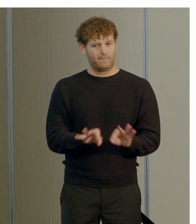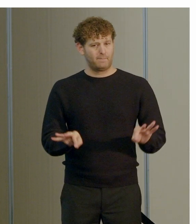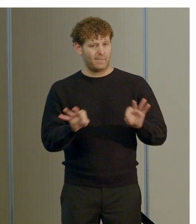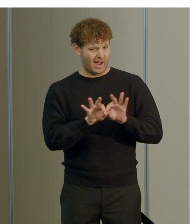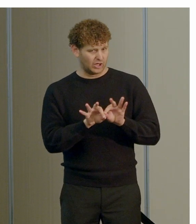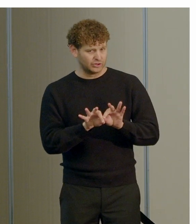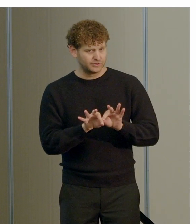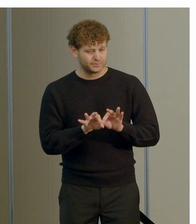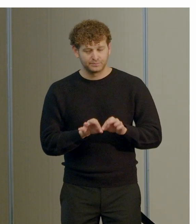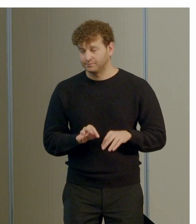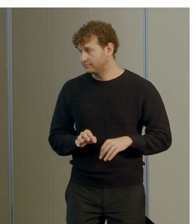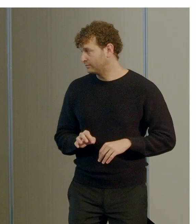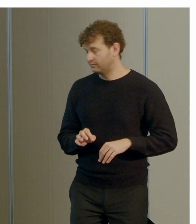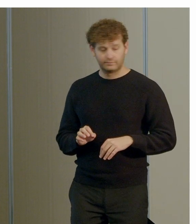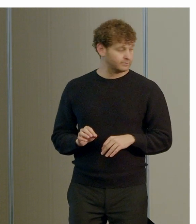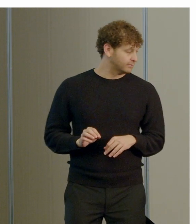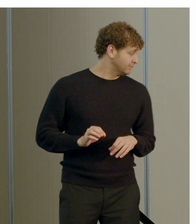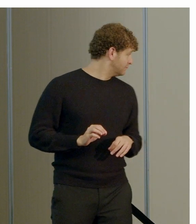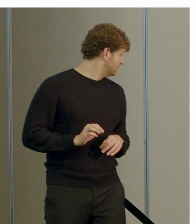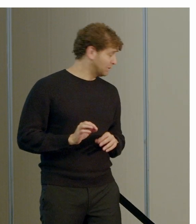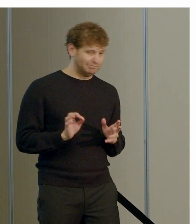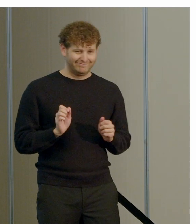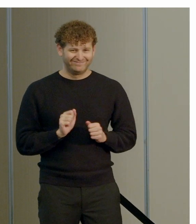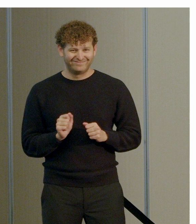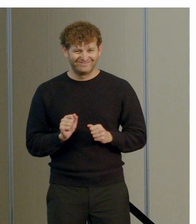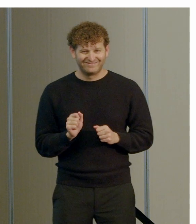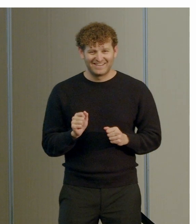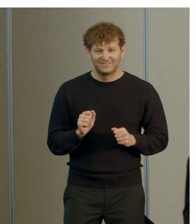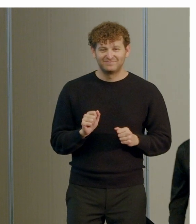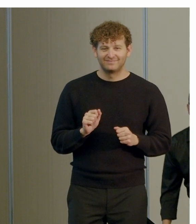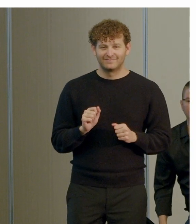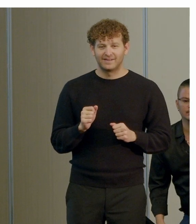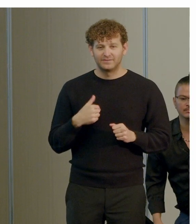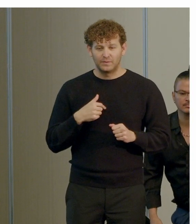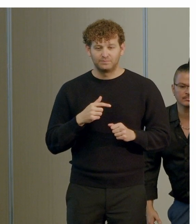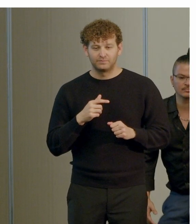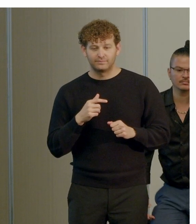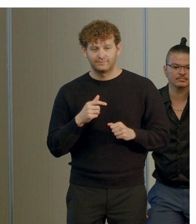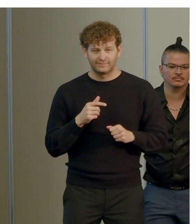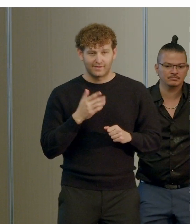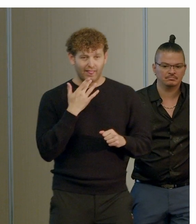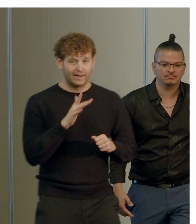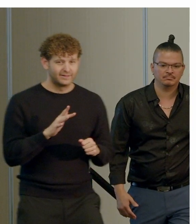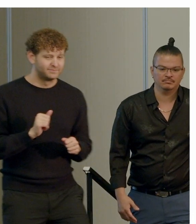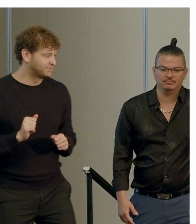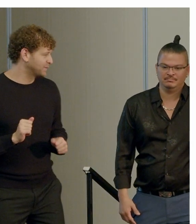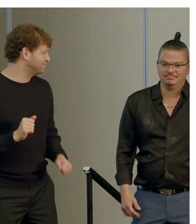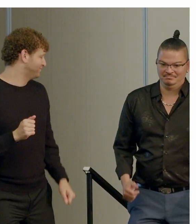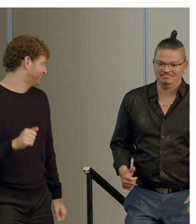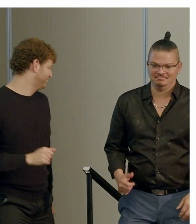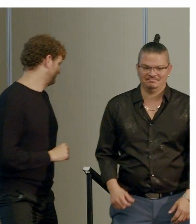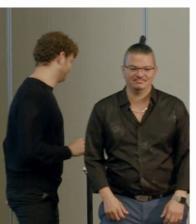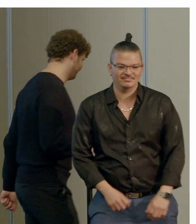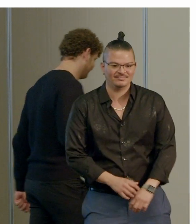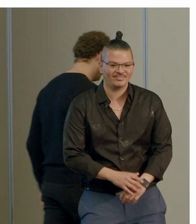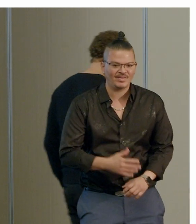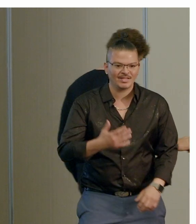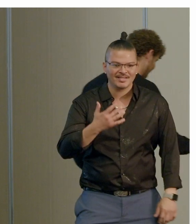And I was really lucky because I brought NASA to Washington State. Let me tell you, if you want to